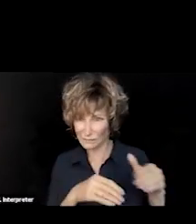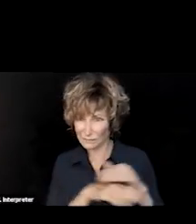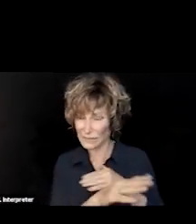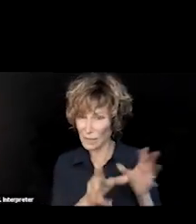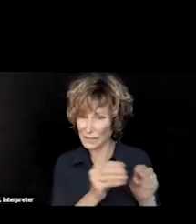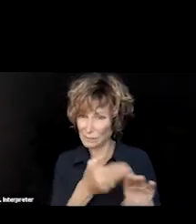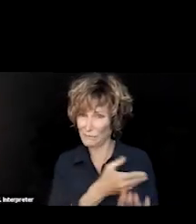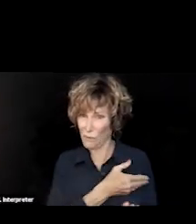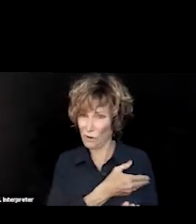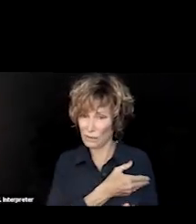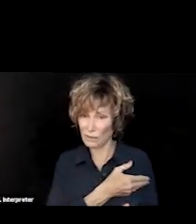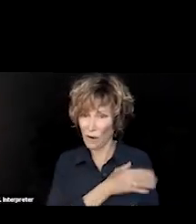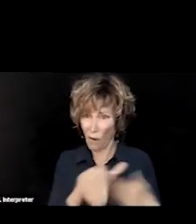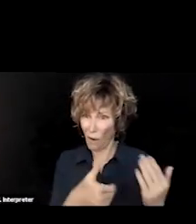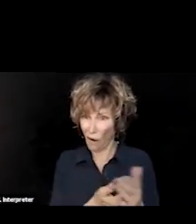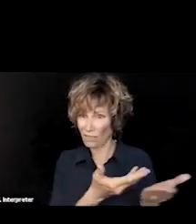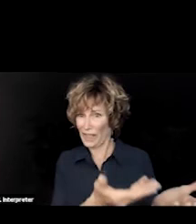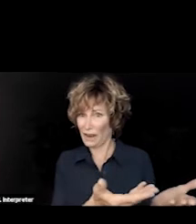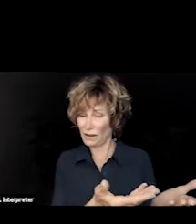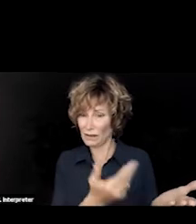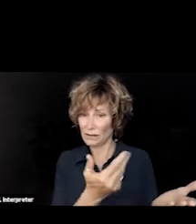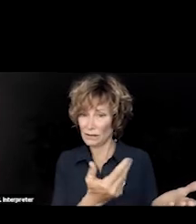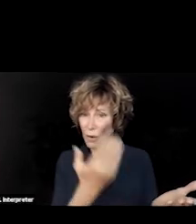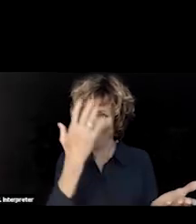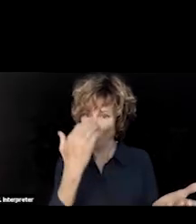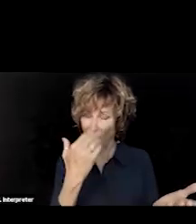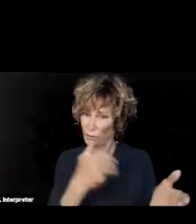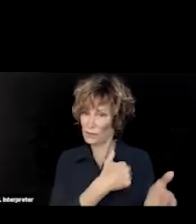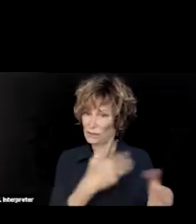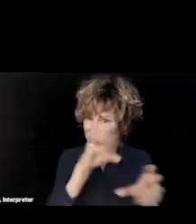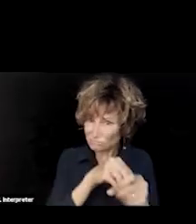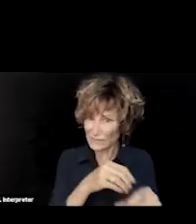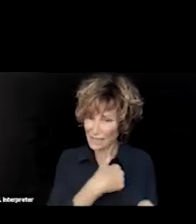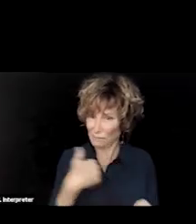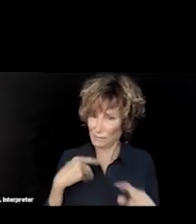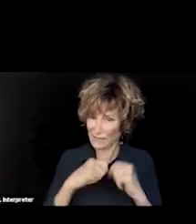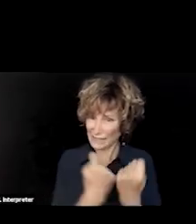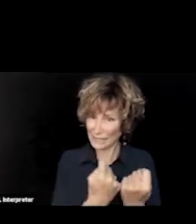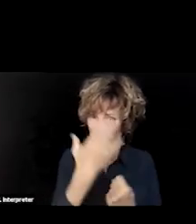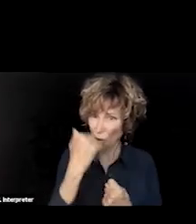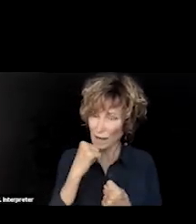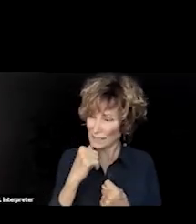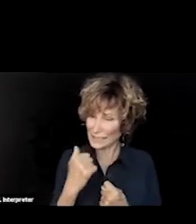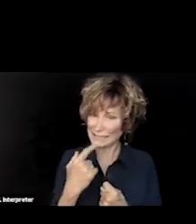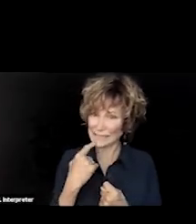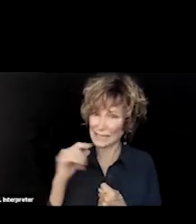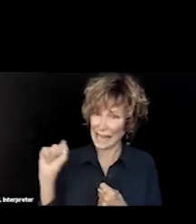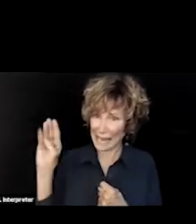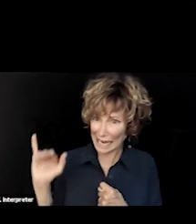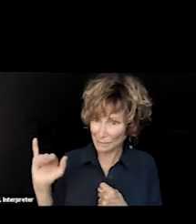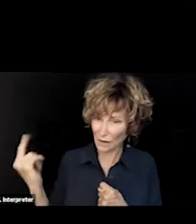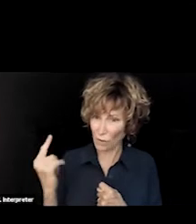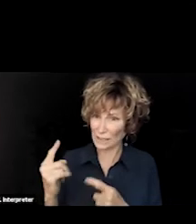meeting before, while everyone was assembling. Wasn't I a member of the team? And why didn't he call me Amy like he always